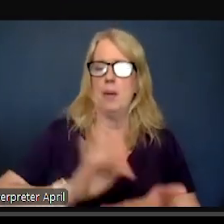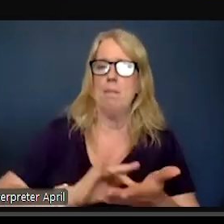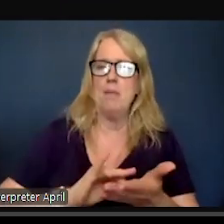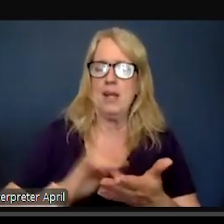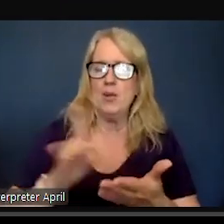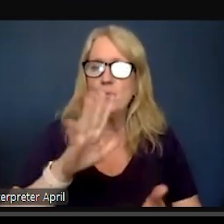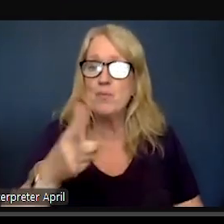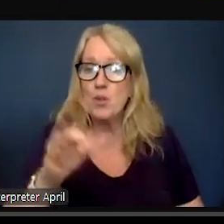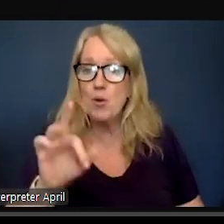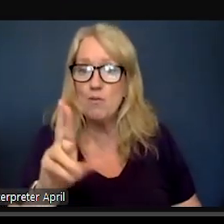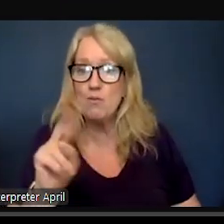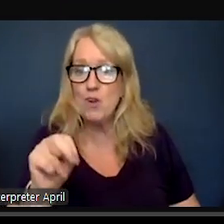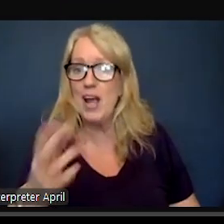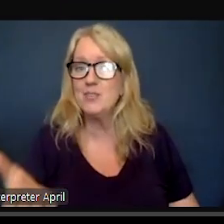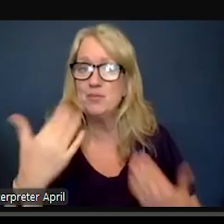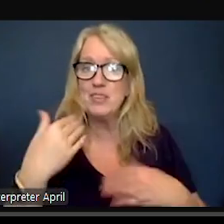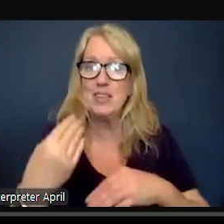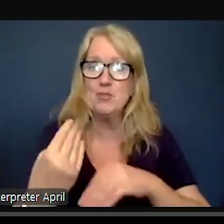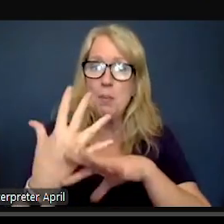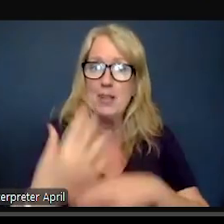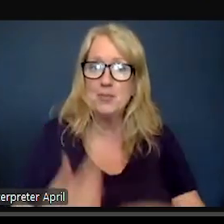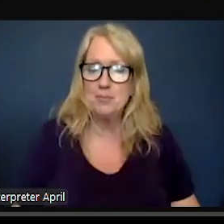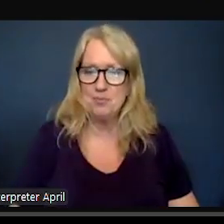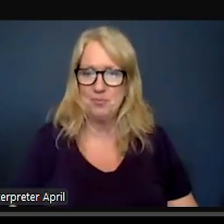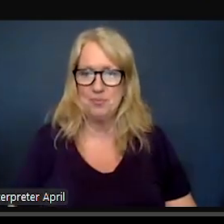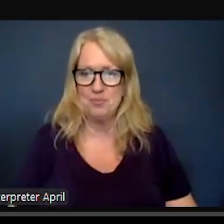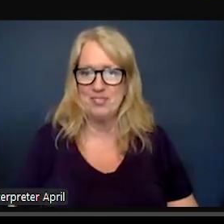So Fran, if you could please come on.